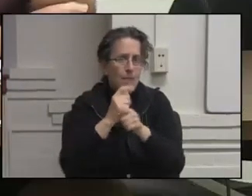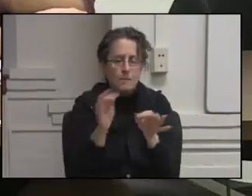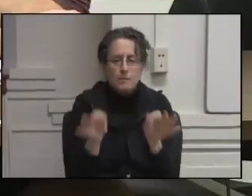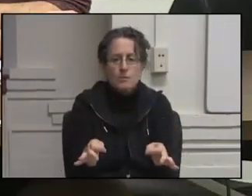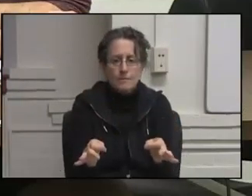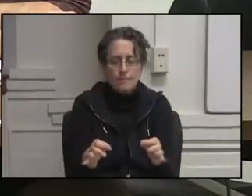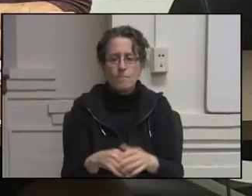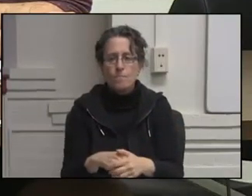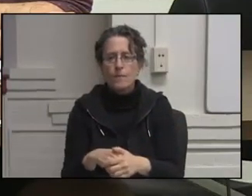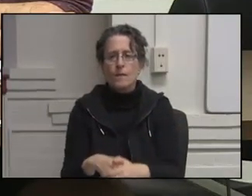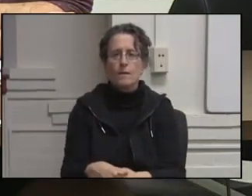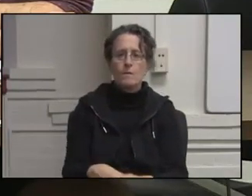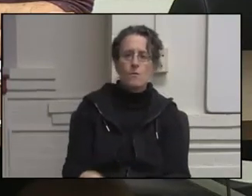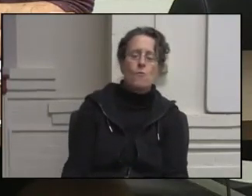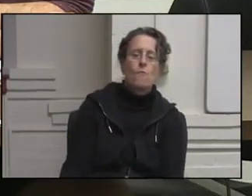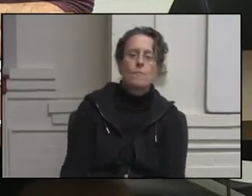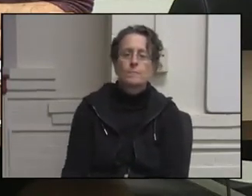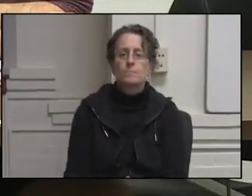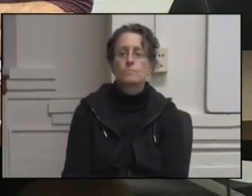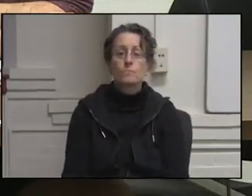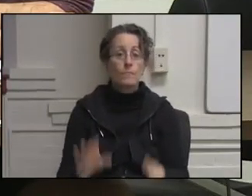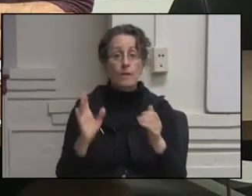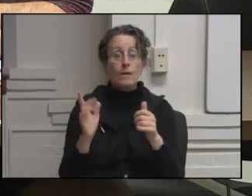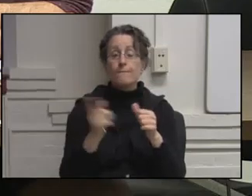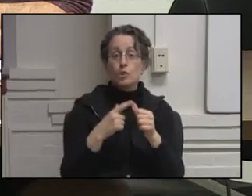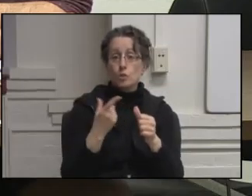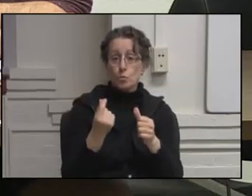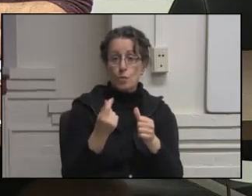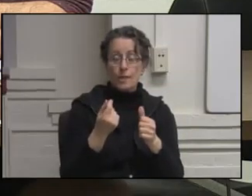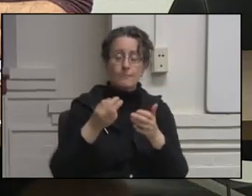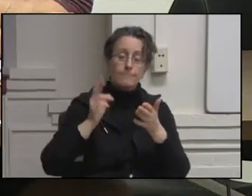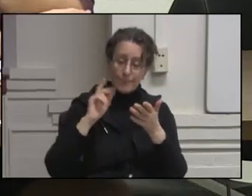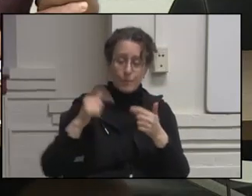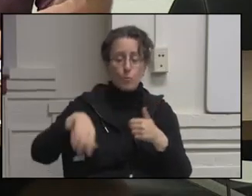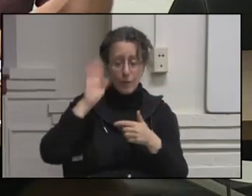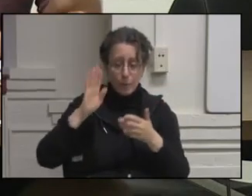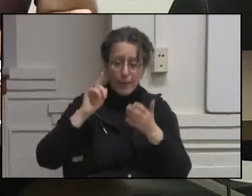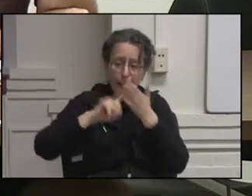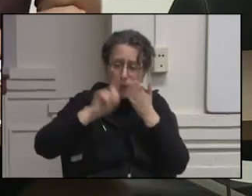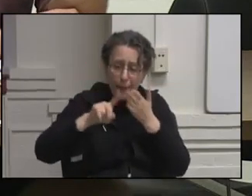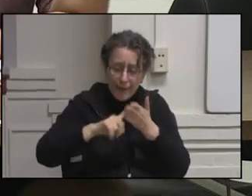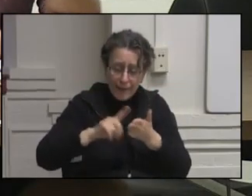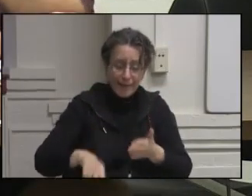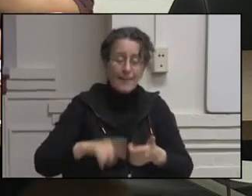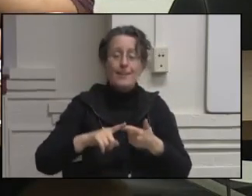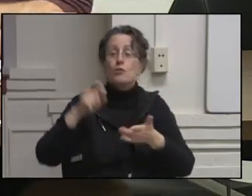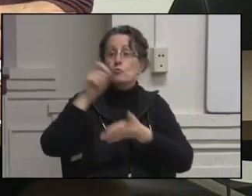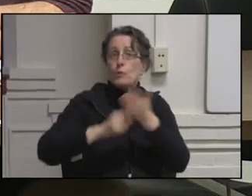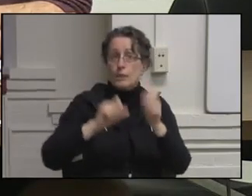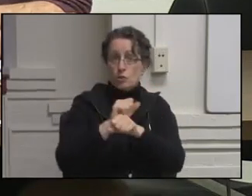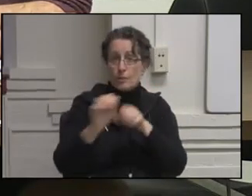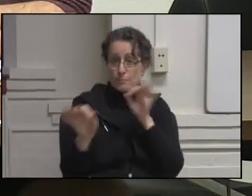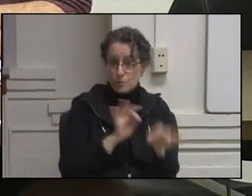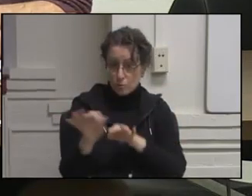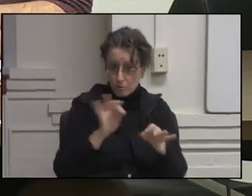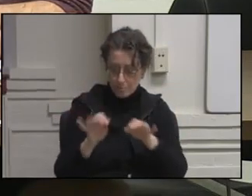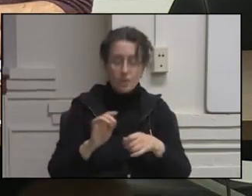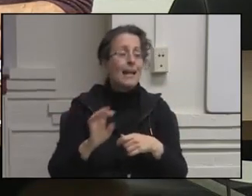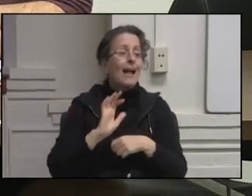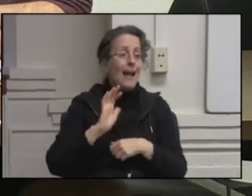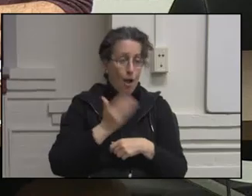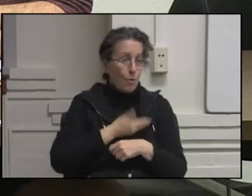first step will definitely be research and drawing up the job description. The energy committee will be involved, people from the community will be